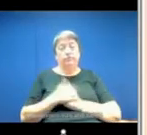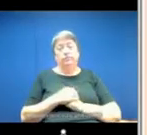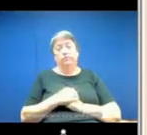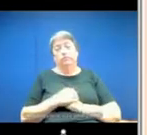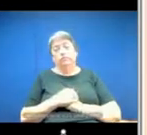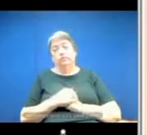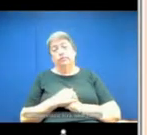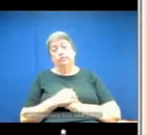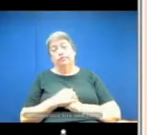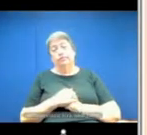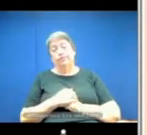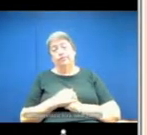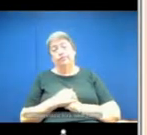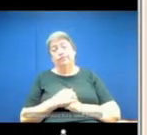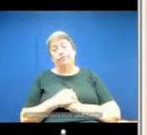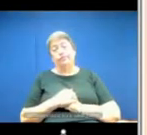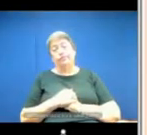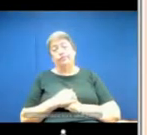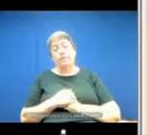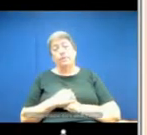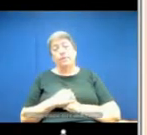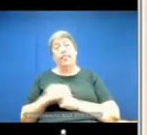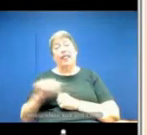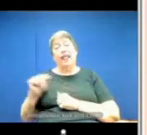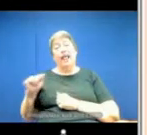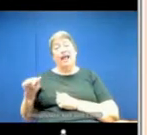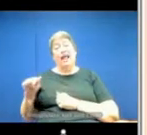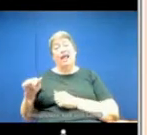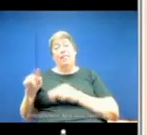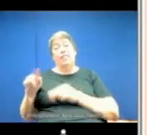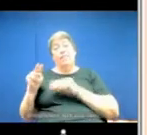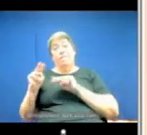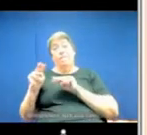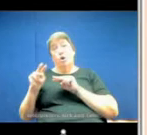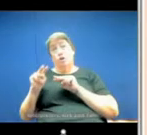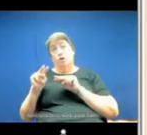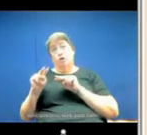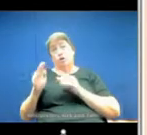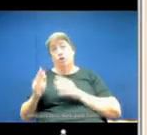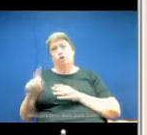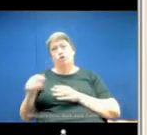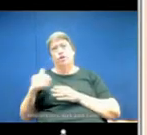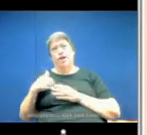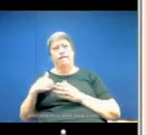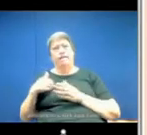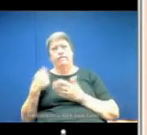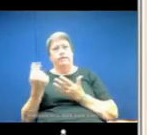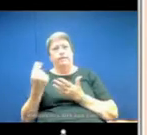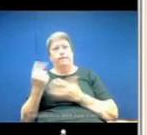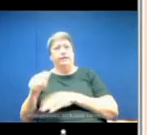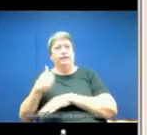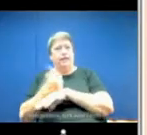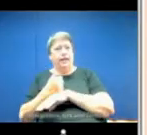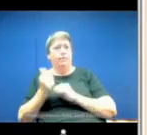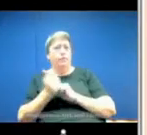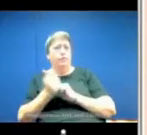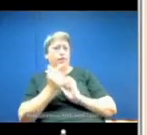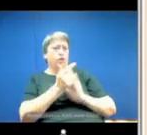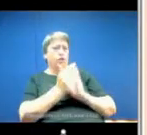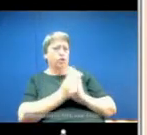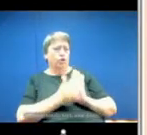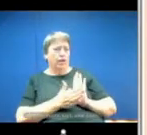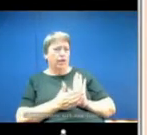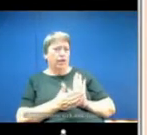The monitor should also have a process in place for with the attorney for how